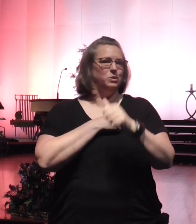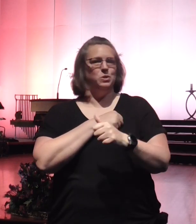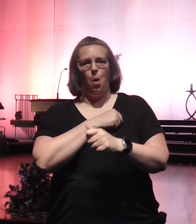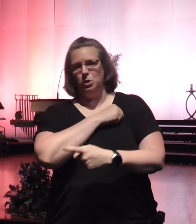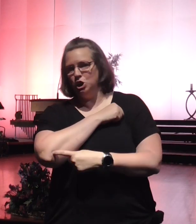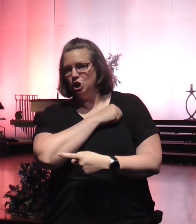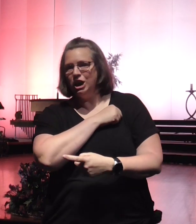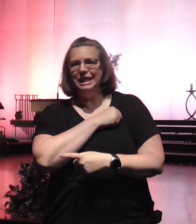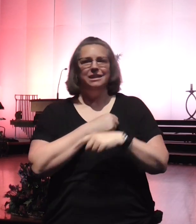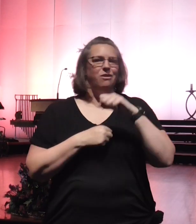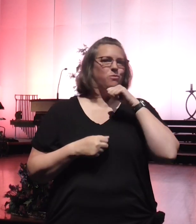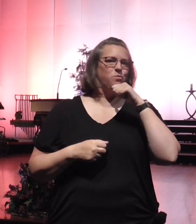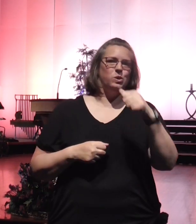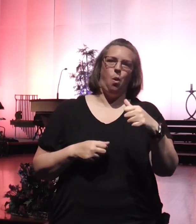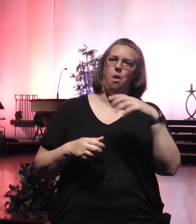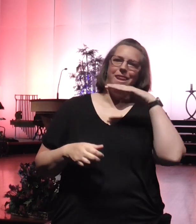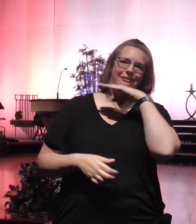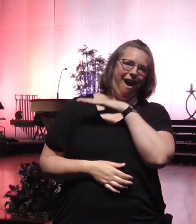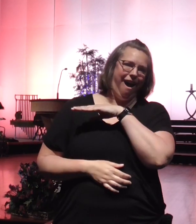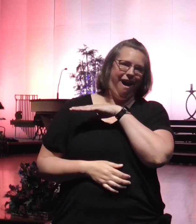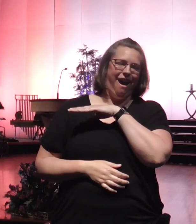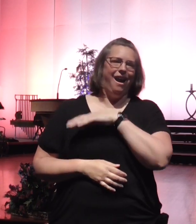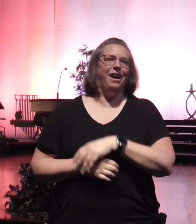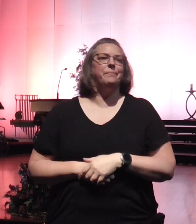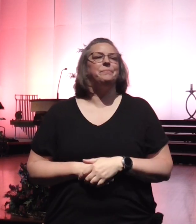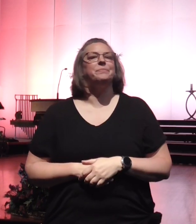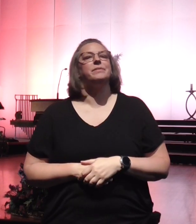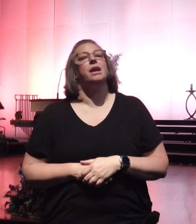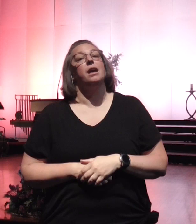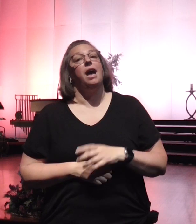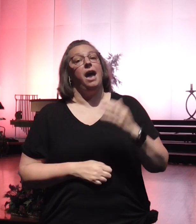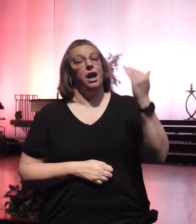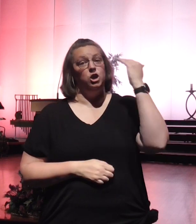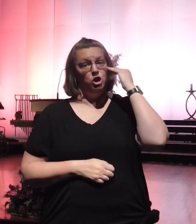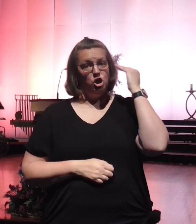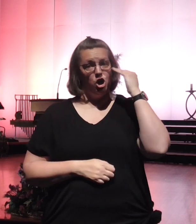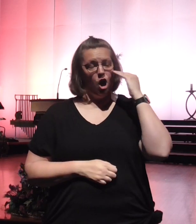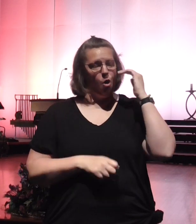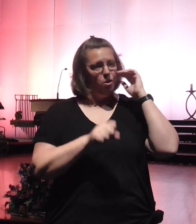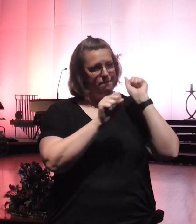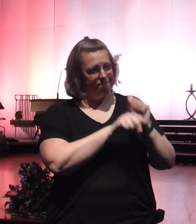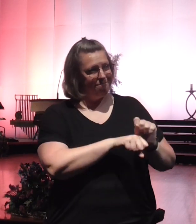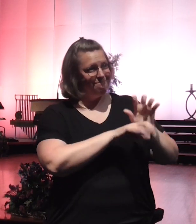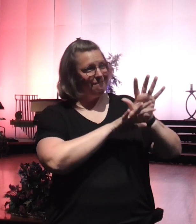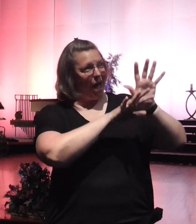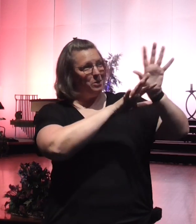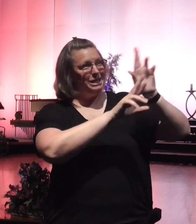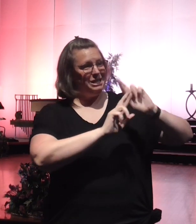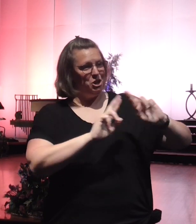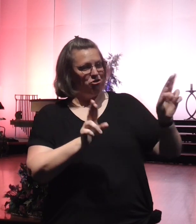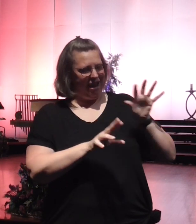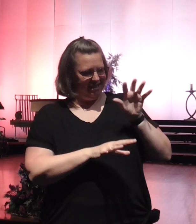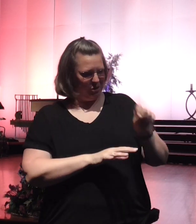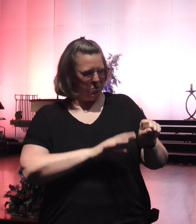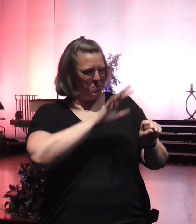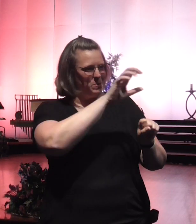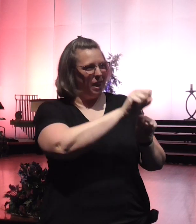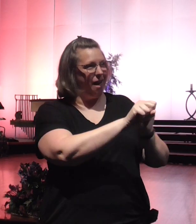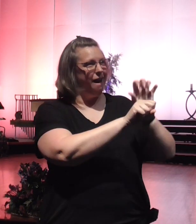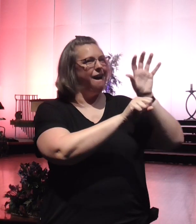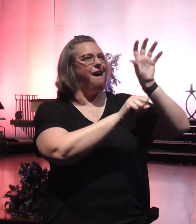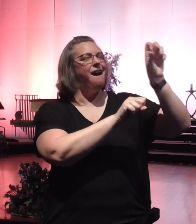and don't lie. I know you've got mountains to climb, but always